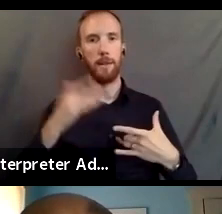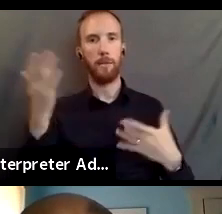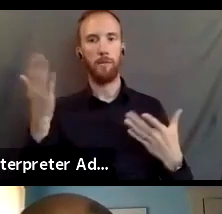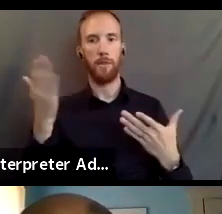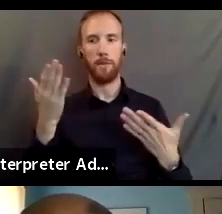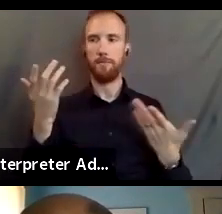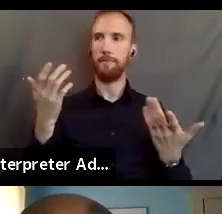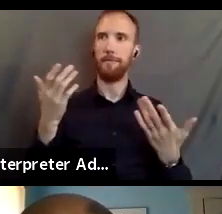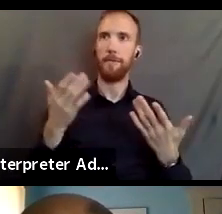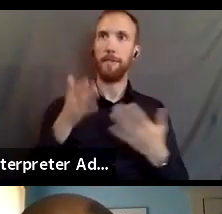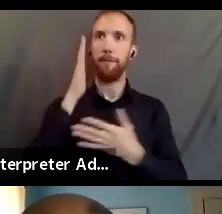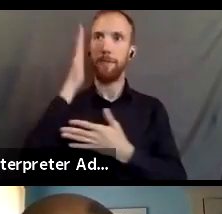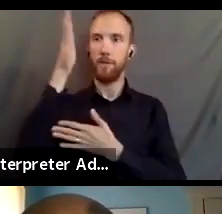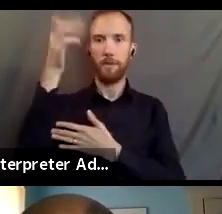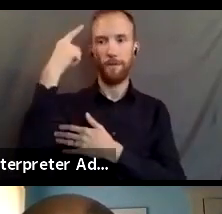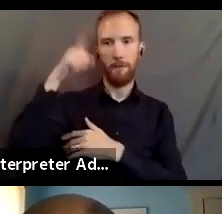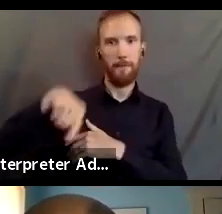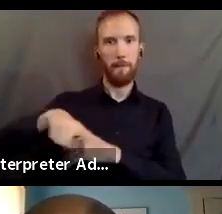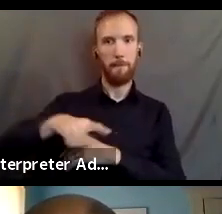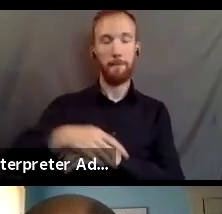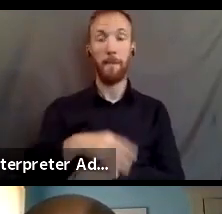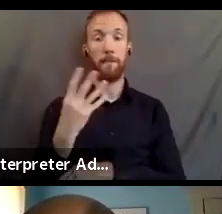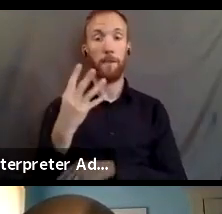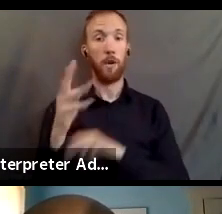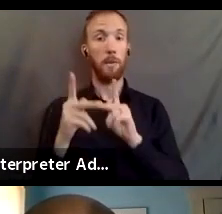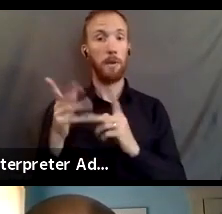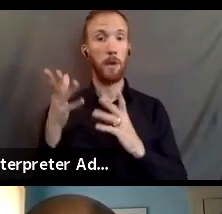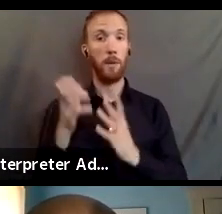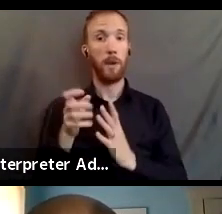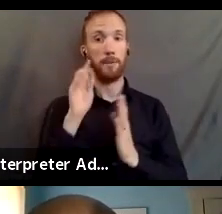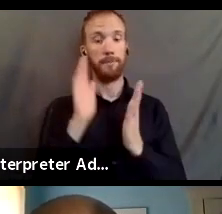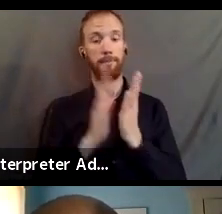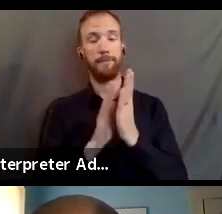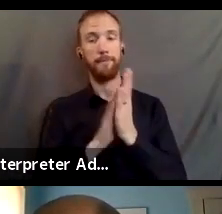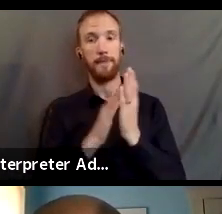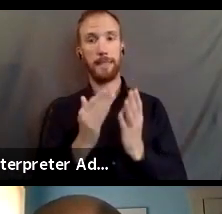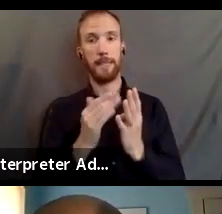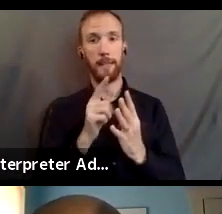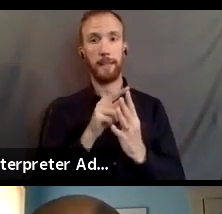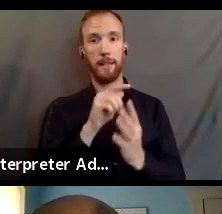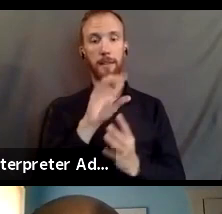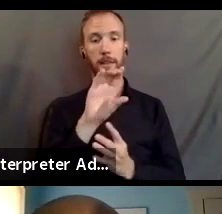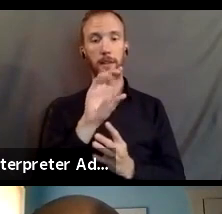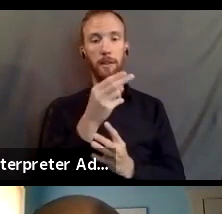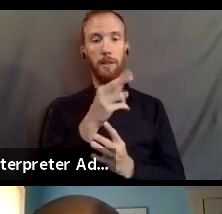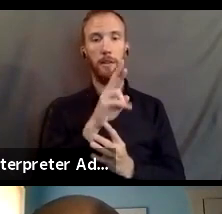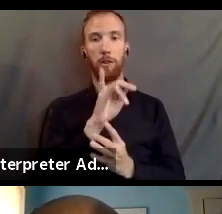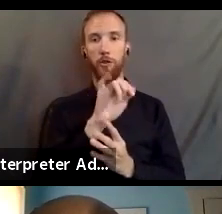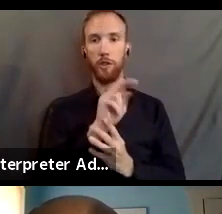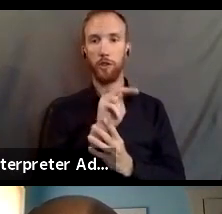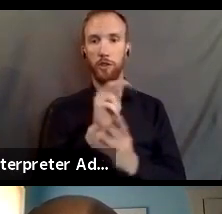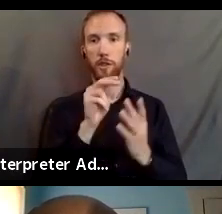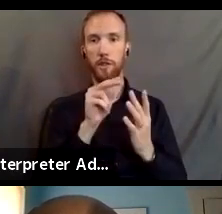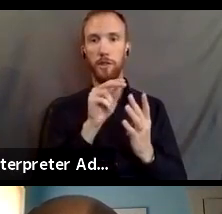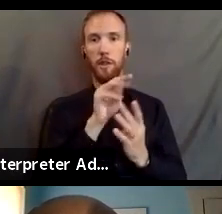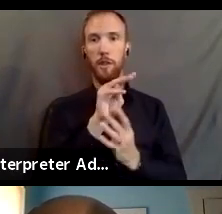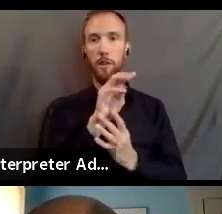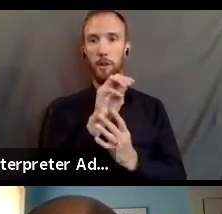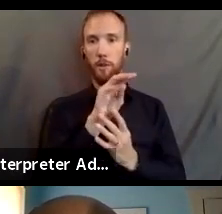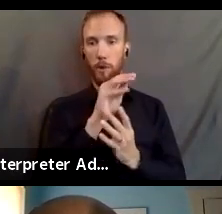them the four scholars that we wanted to recognize today include christian moyo